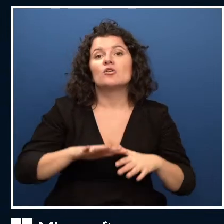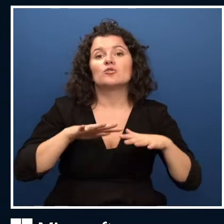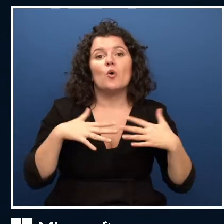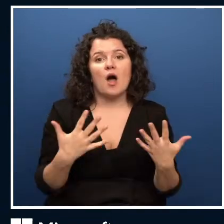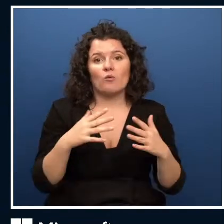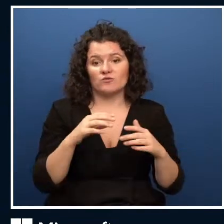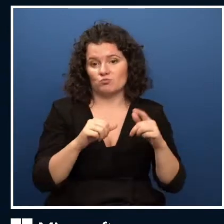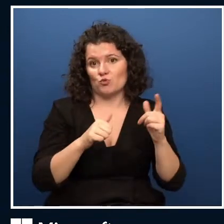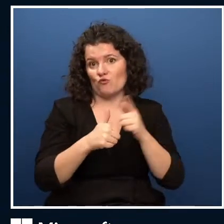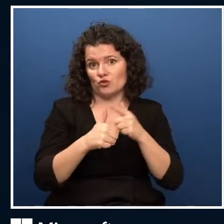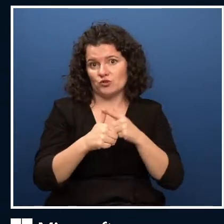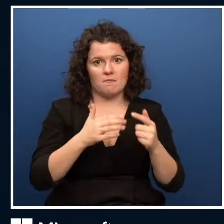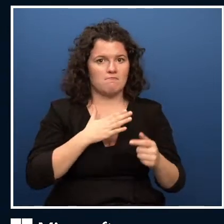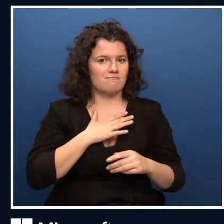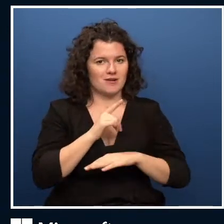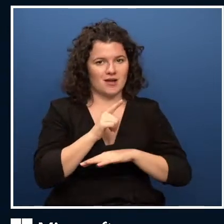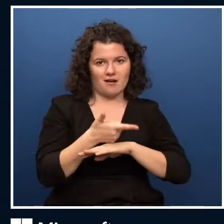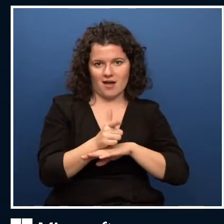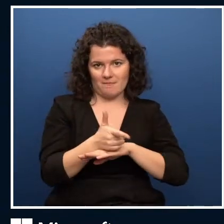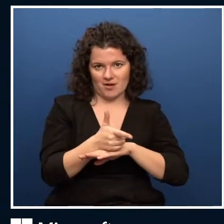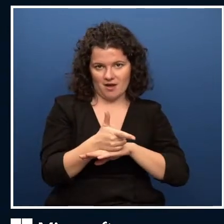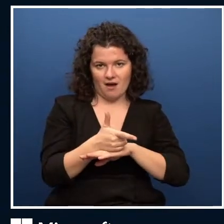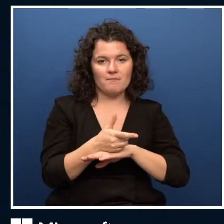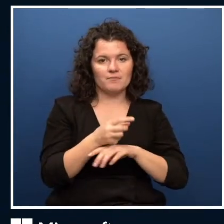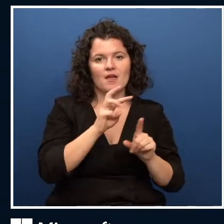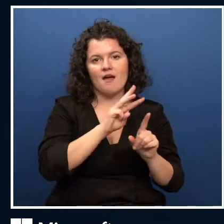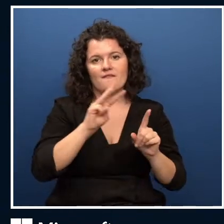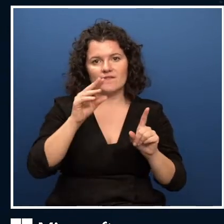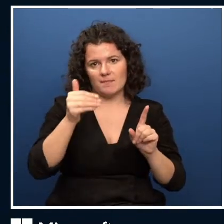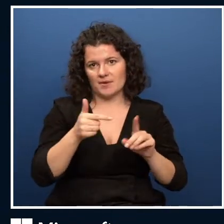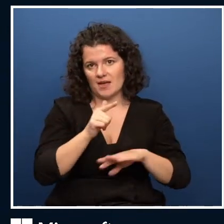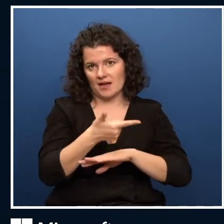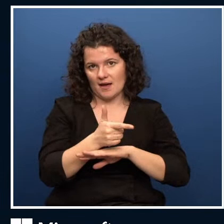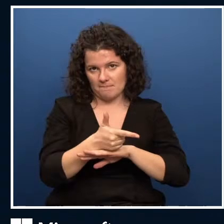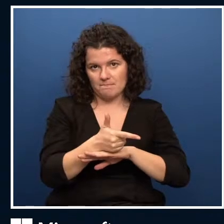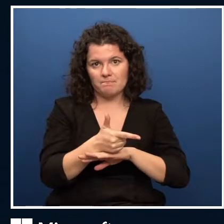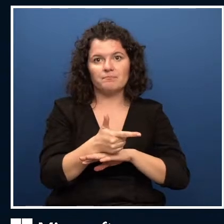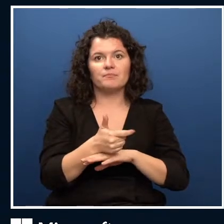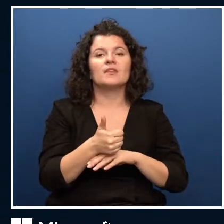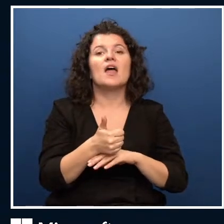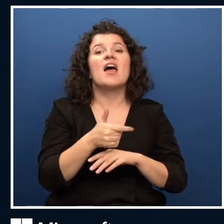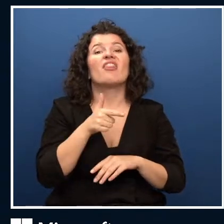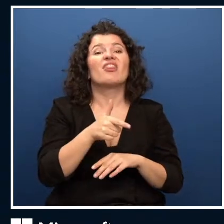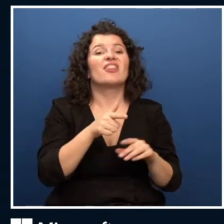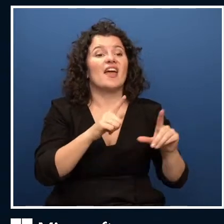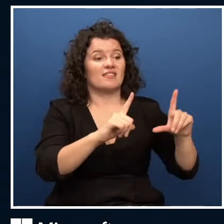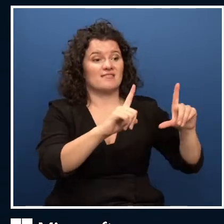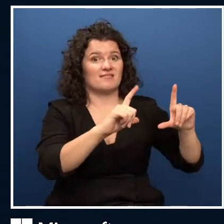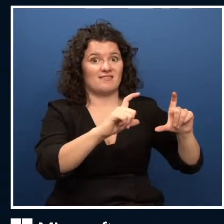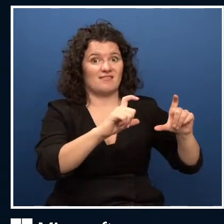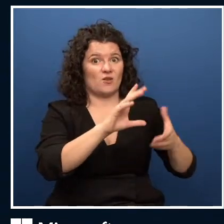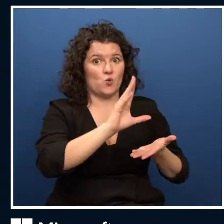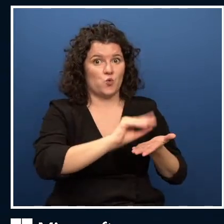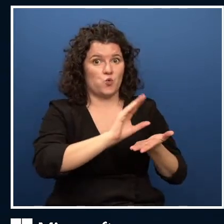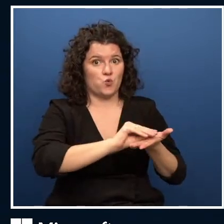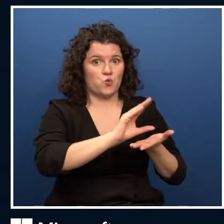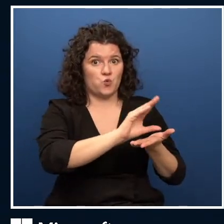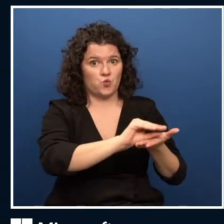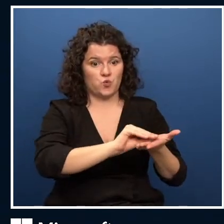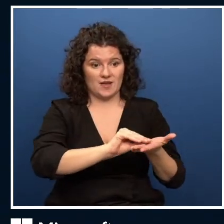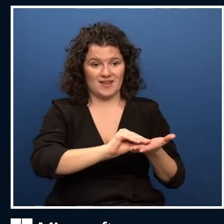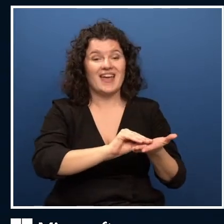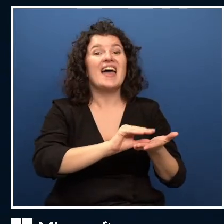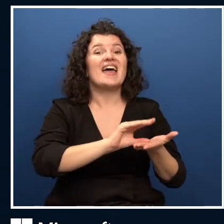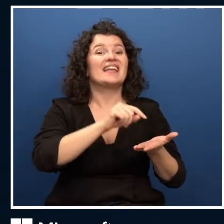collect images that we are going to use to train on. And those images are then going to be passed to Label